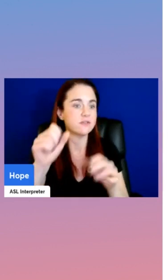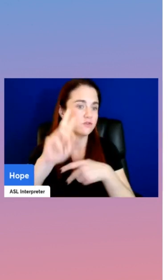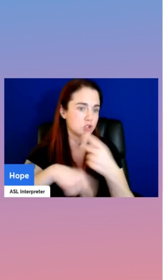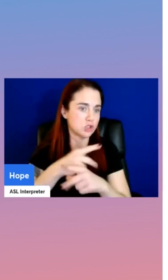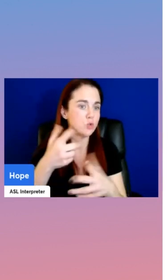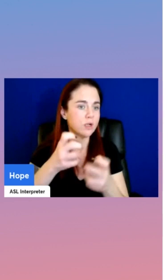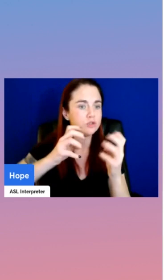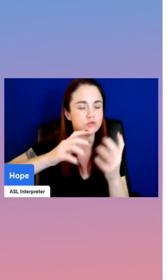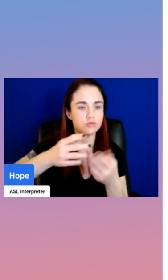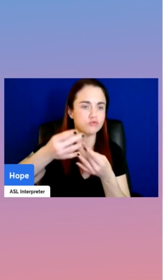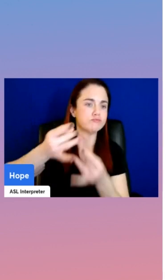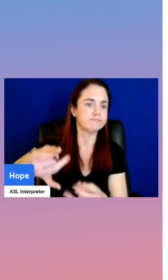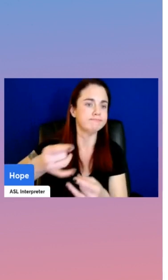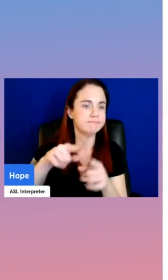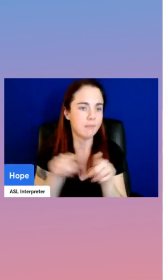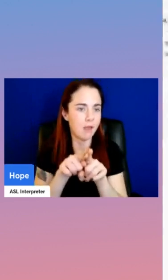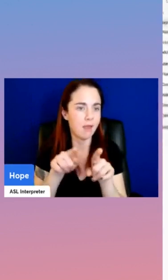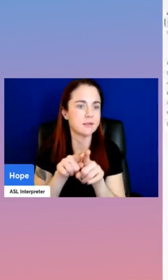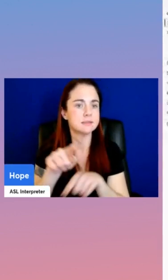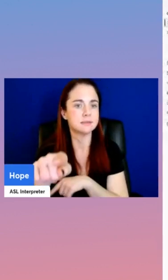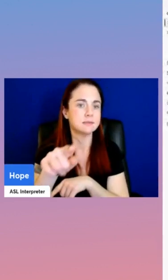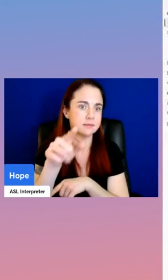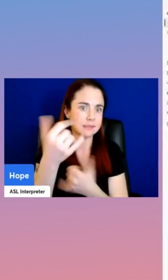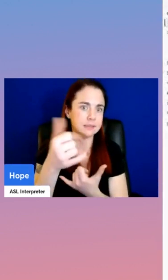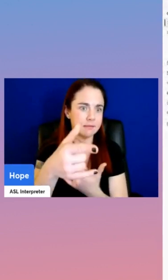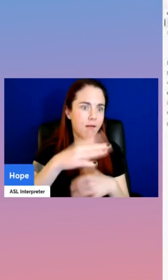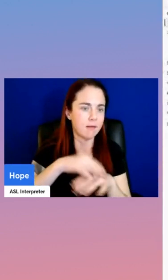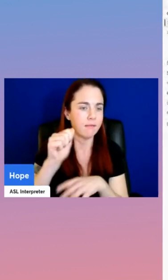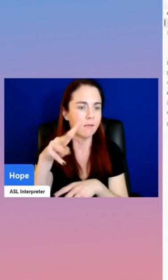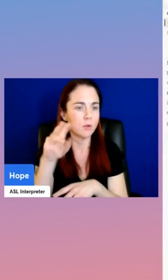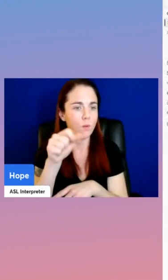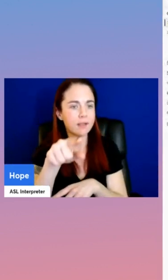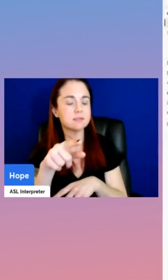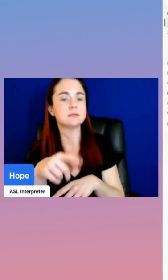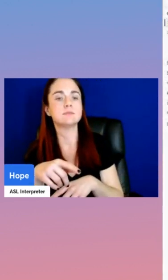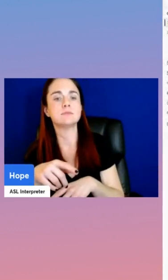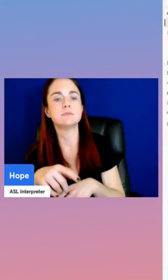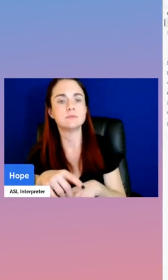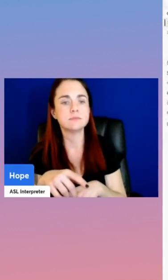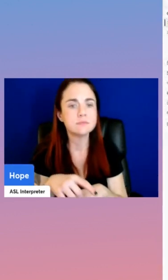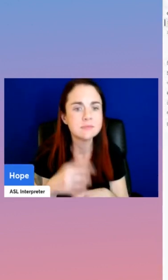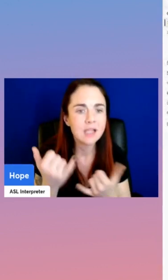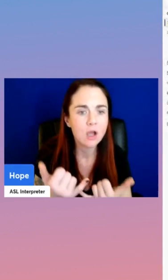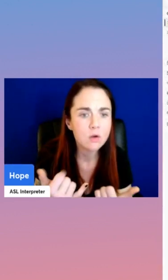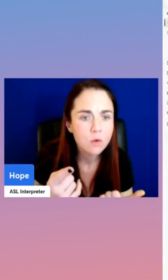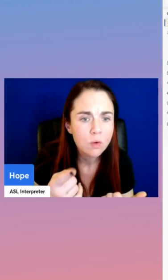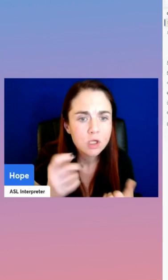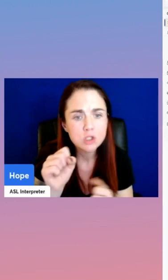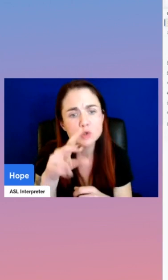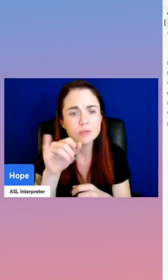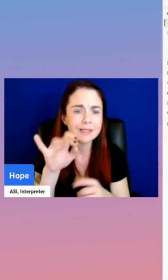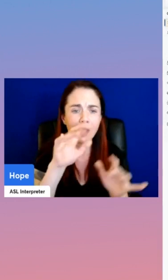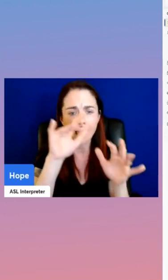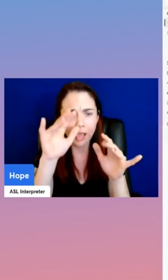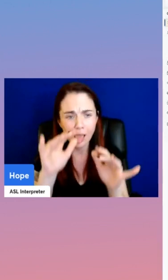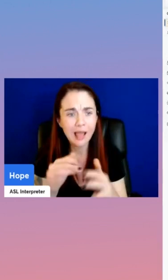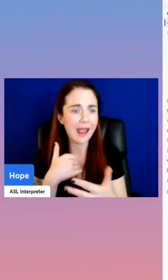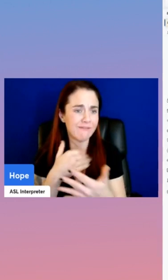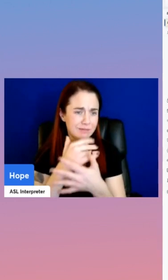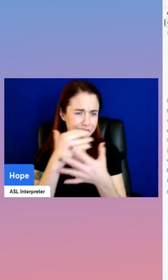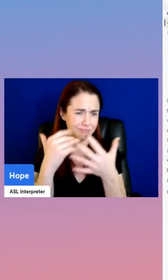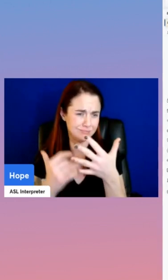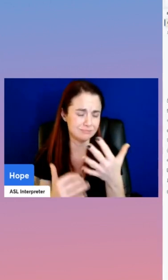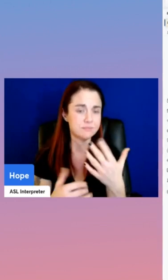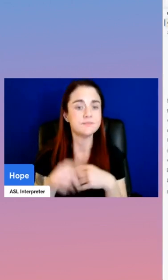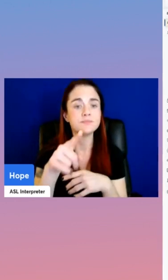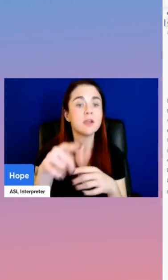streamline as an AMI on AWS. So here in this case I have Oracle Linux, Red Hat for SAP, SUSE Enterprise Linux, and SUSE Enterprise Linux for SAP. So